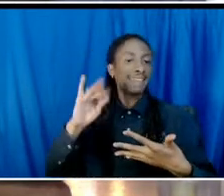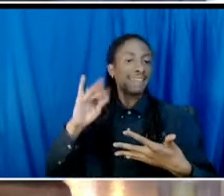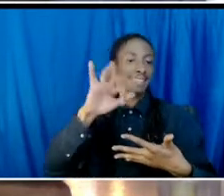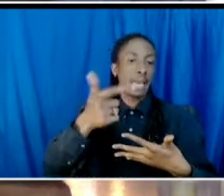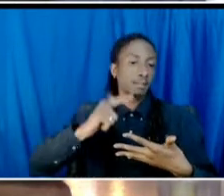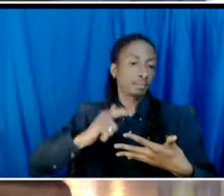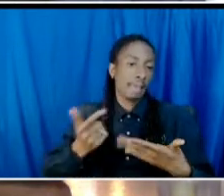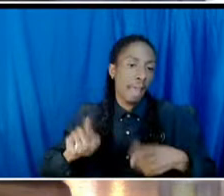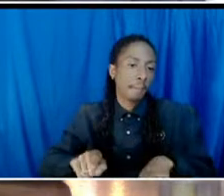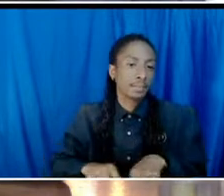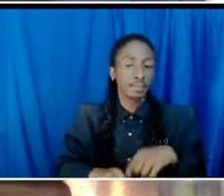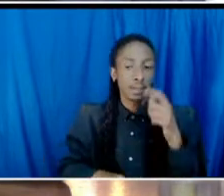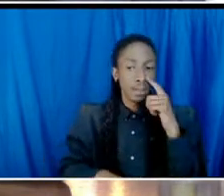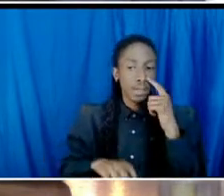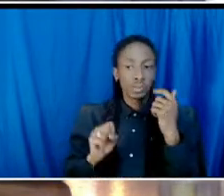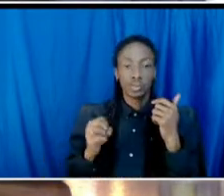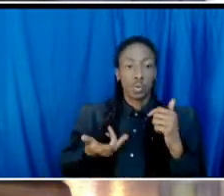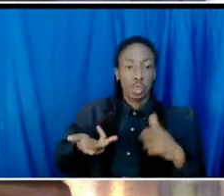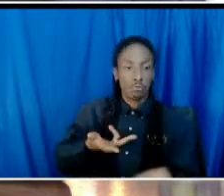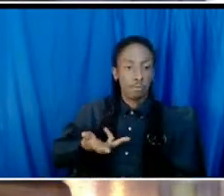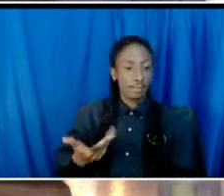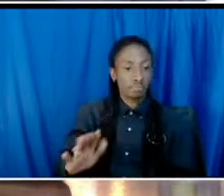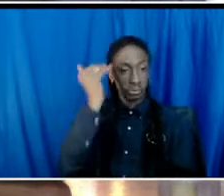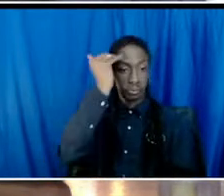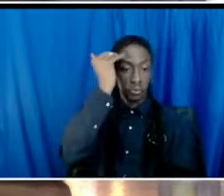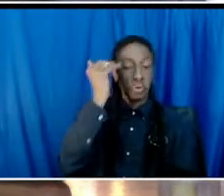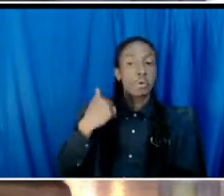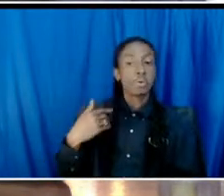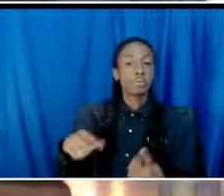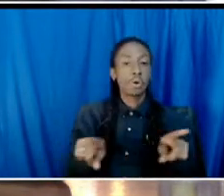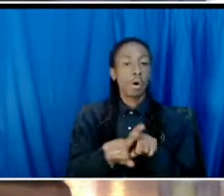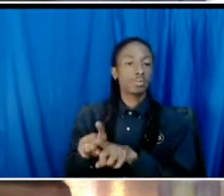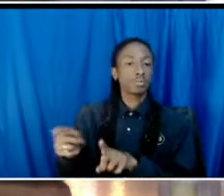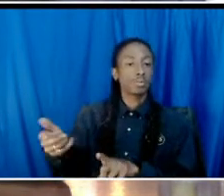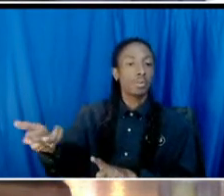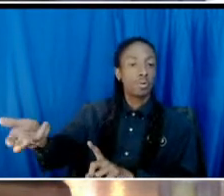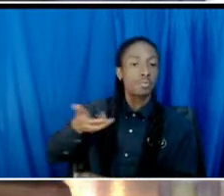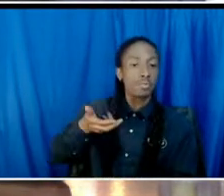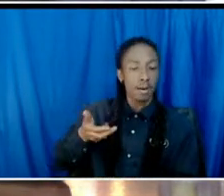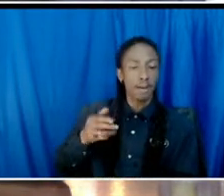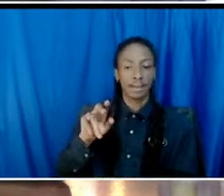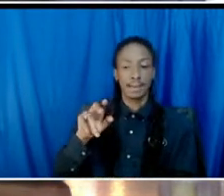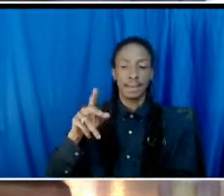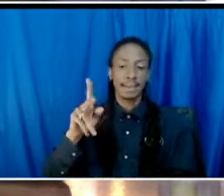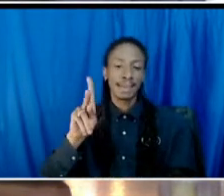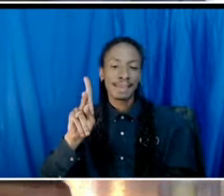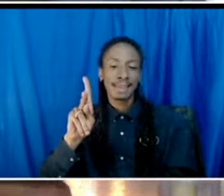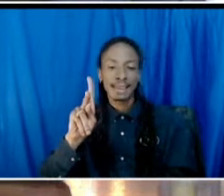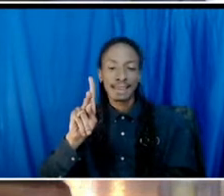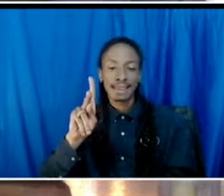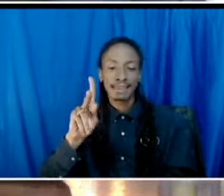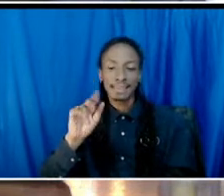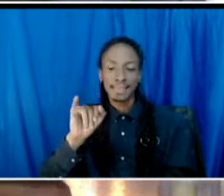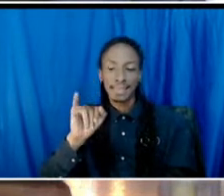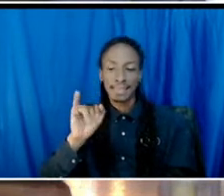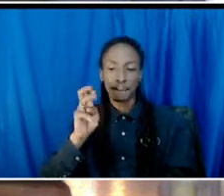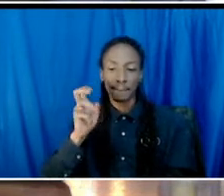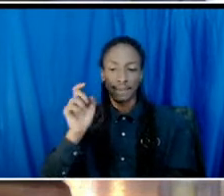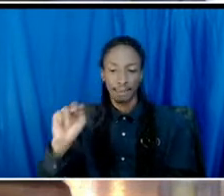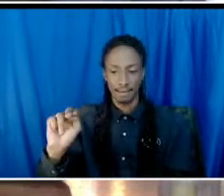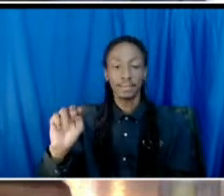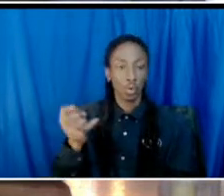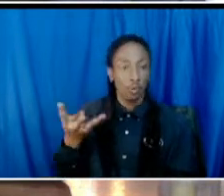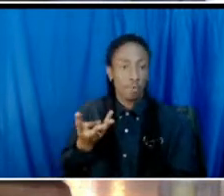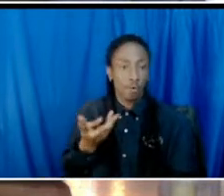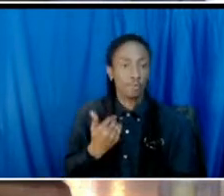So the three of us knew. We also brought Pat Hovakimian in, so the four of us knew. But no one else, aside